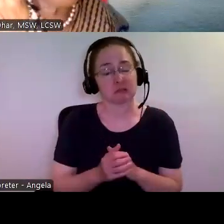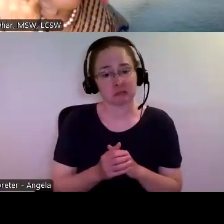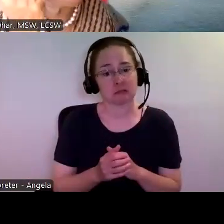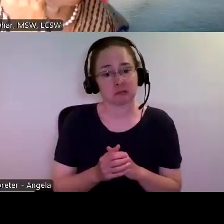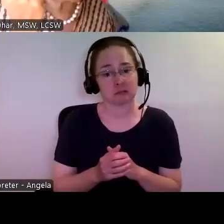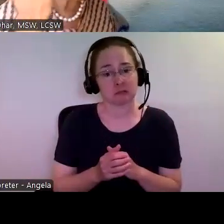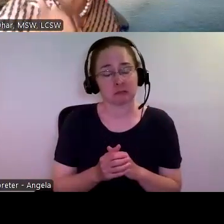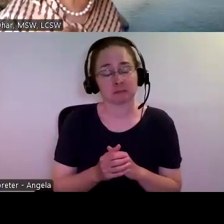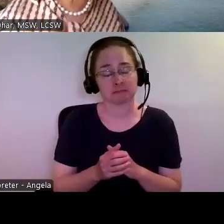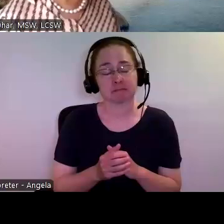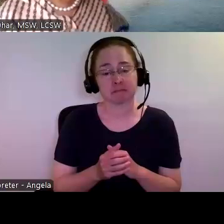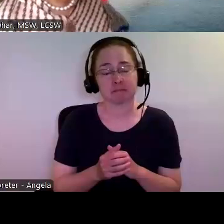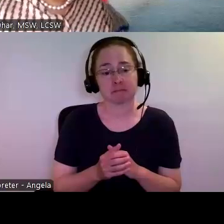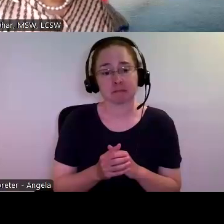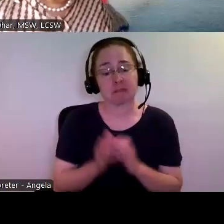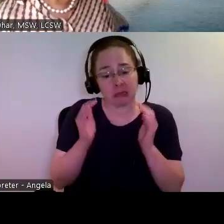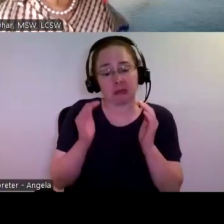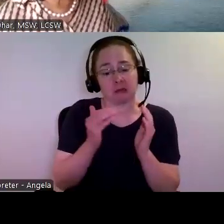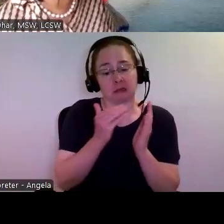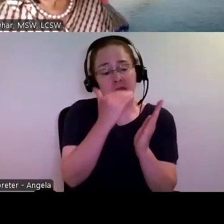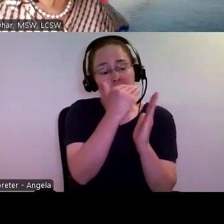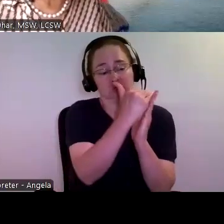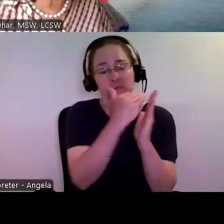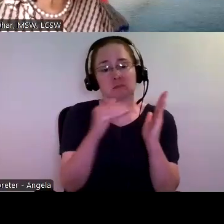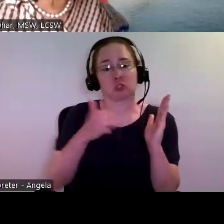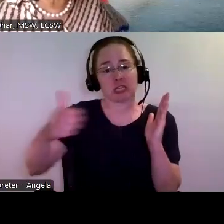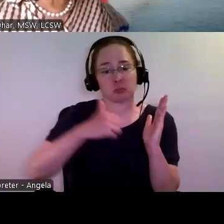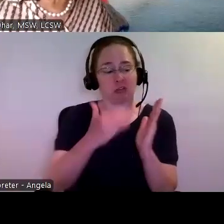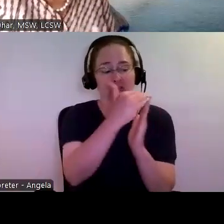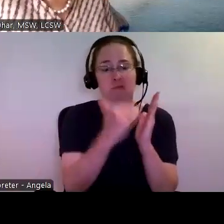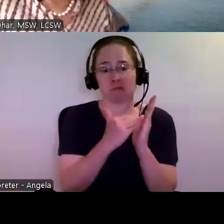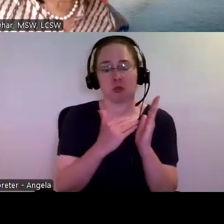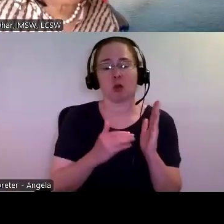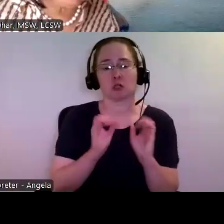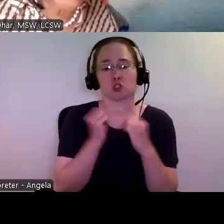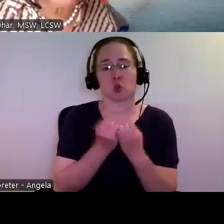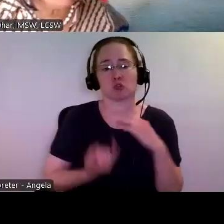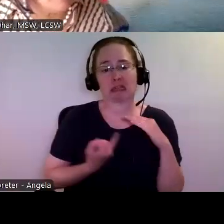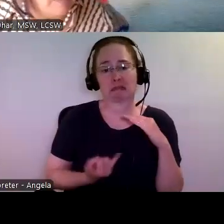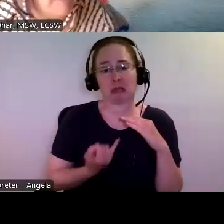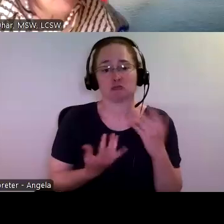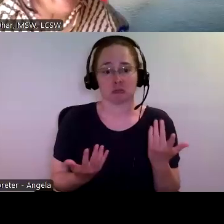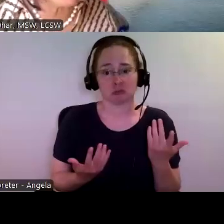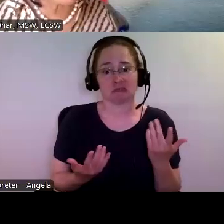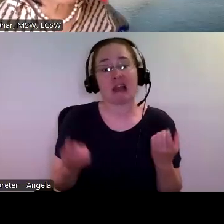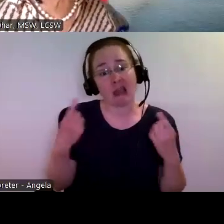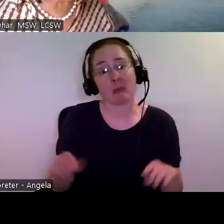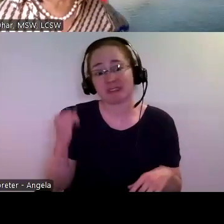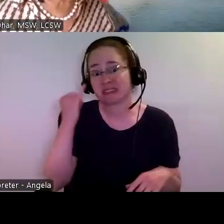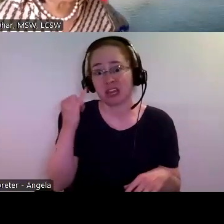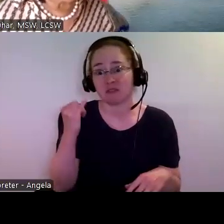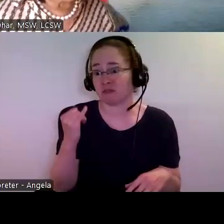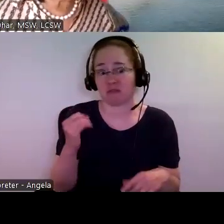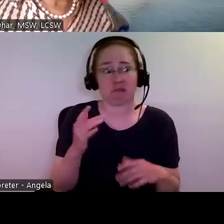Followed very, very quickly with, being socially isolated, which often happens when you lack